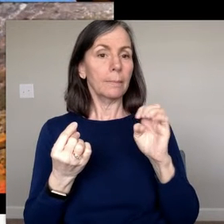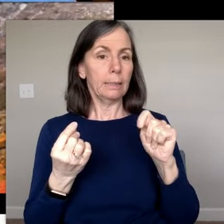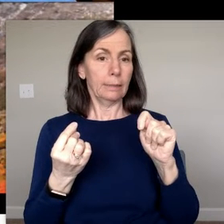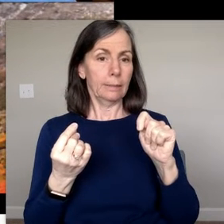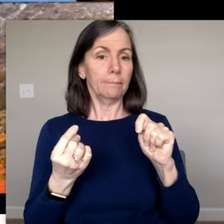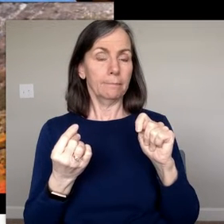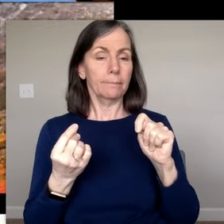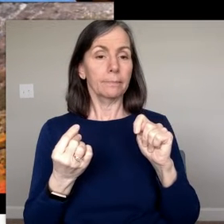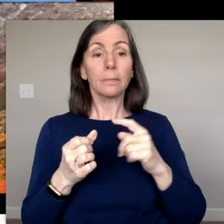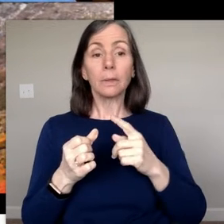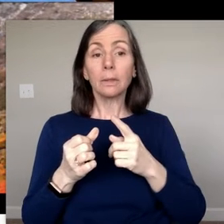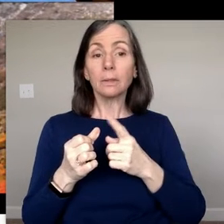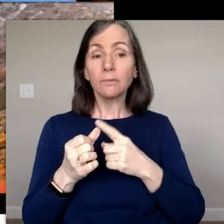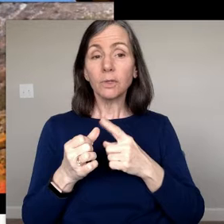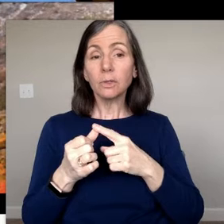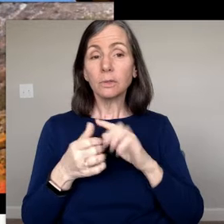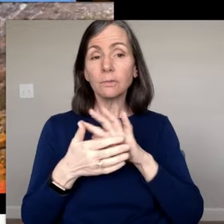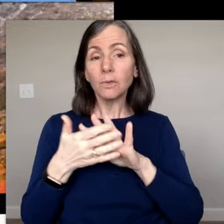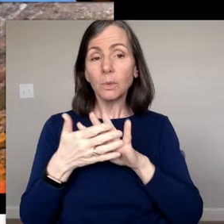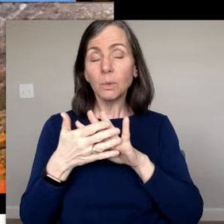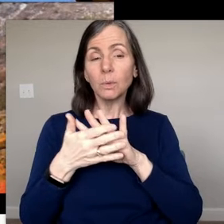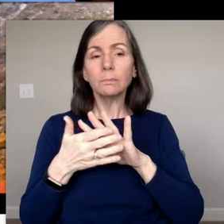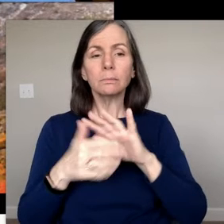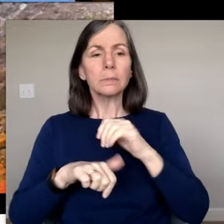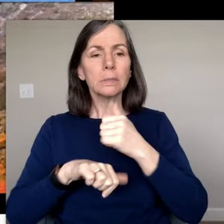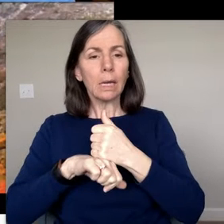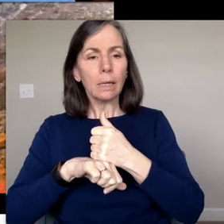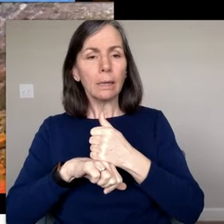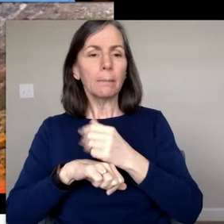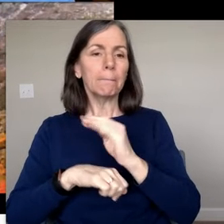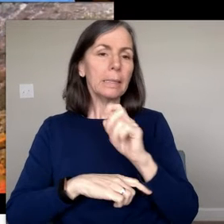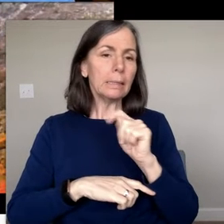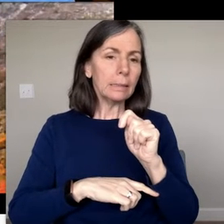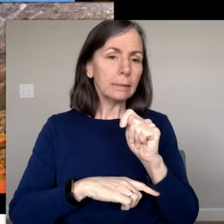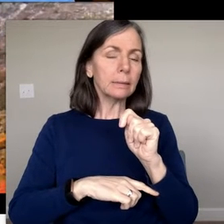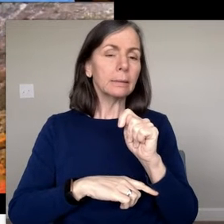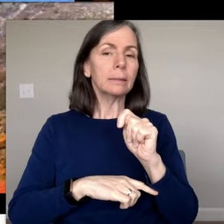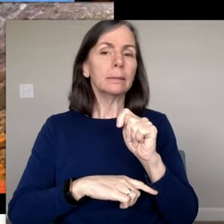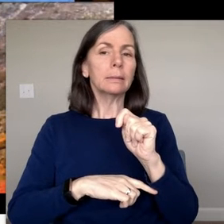The first few things, like setting up Google Meet